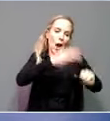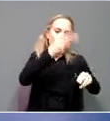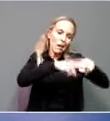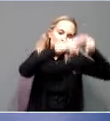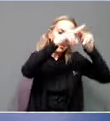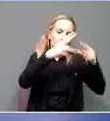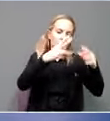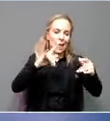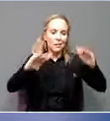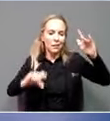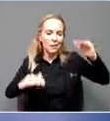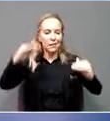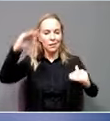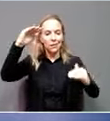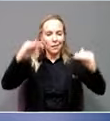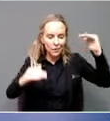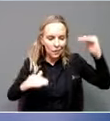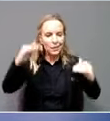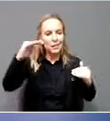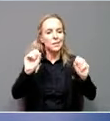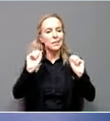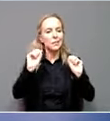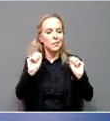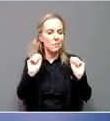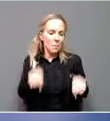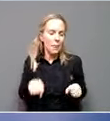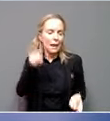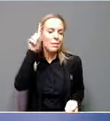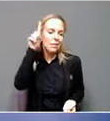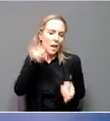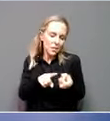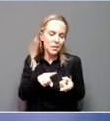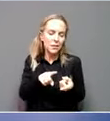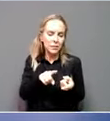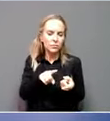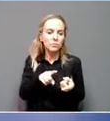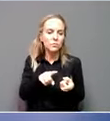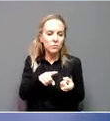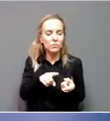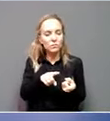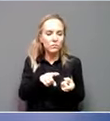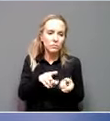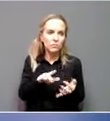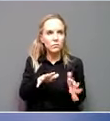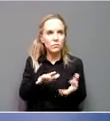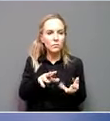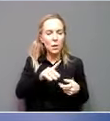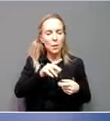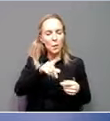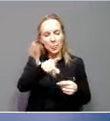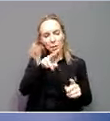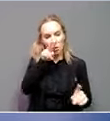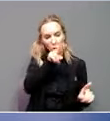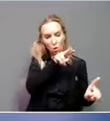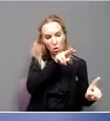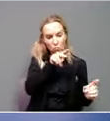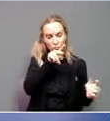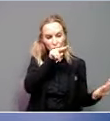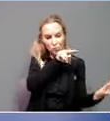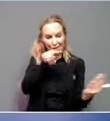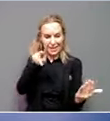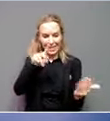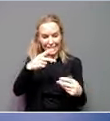it can lessen some of the meaning behind the data, the extrapolation that we